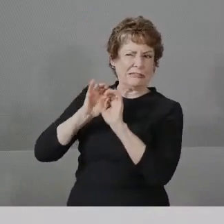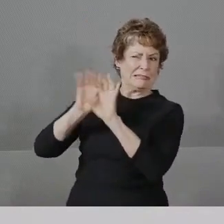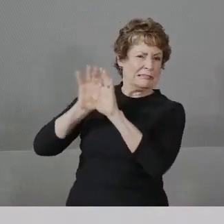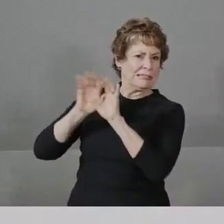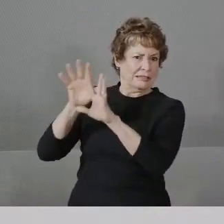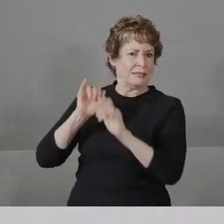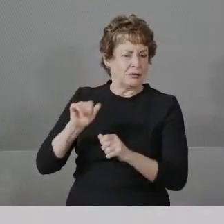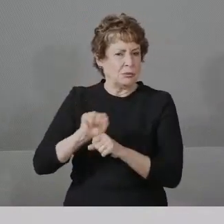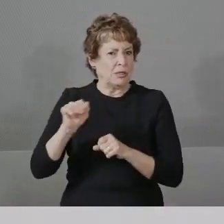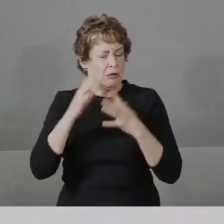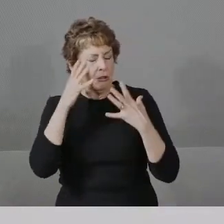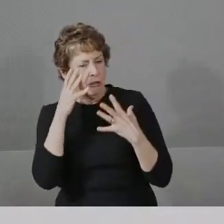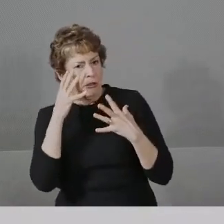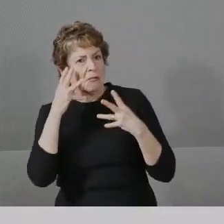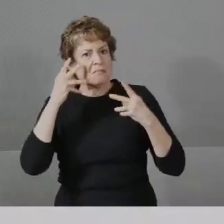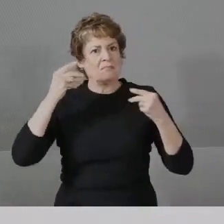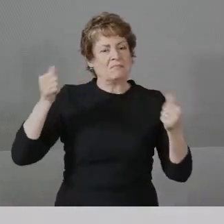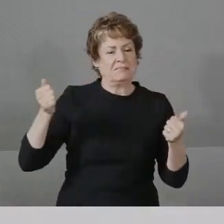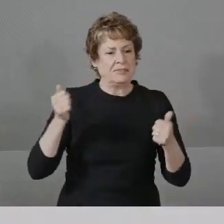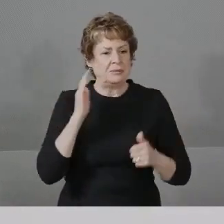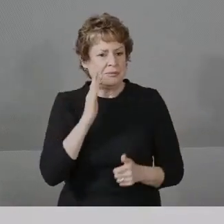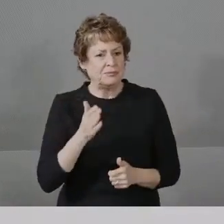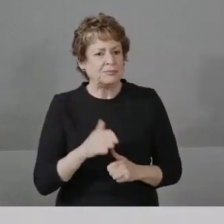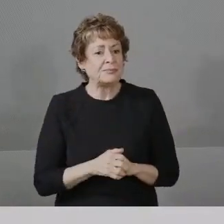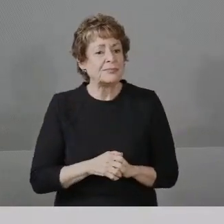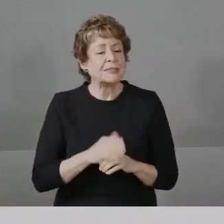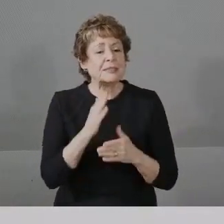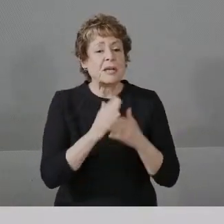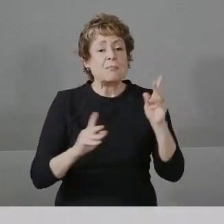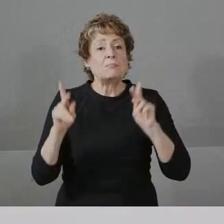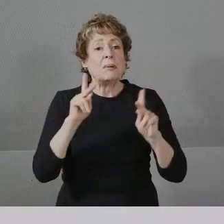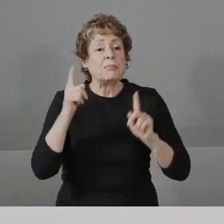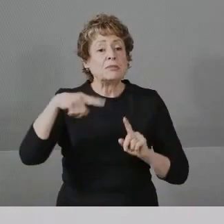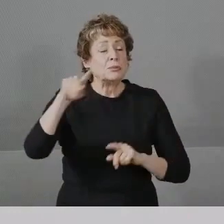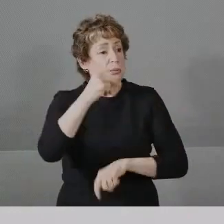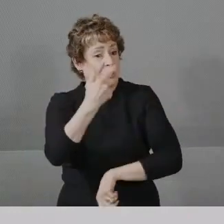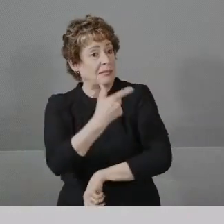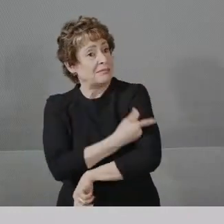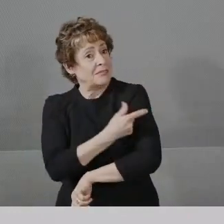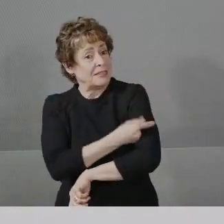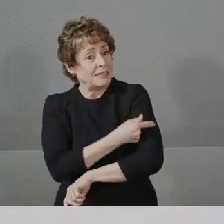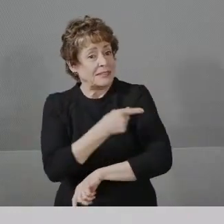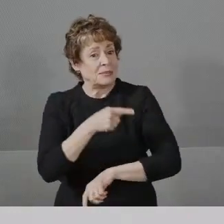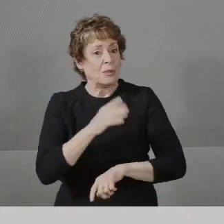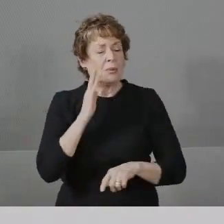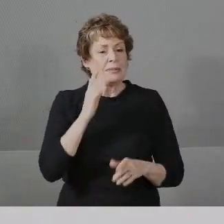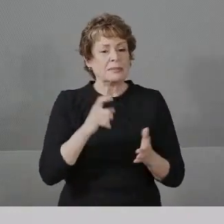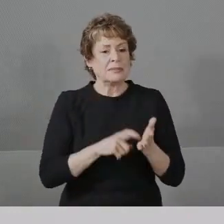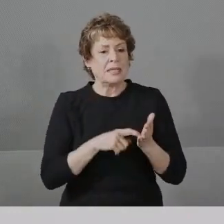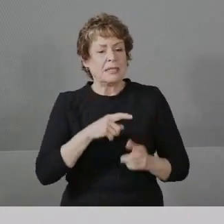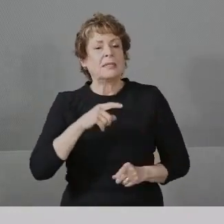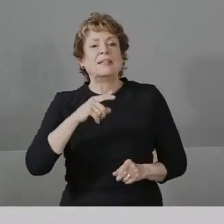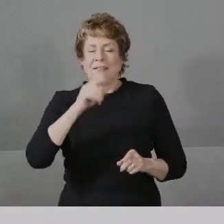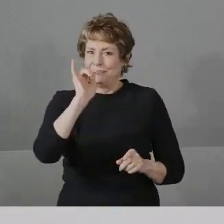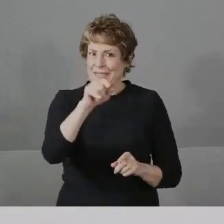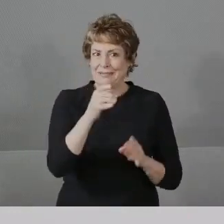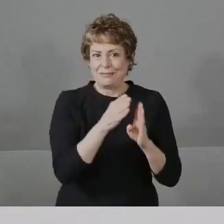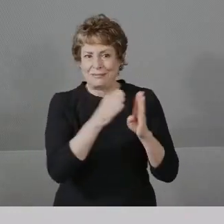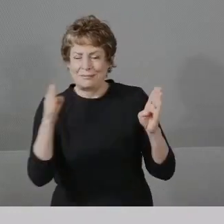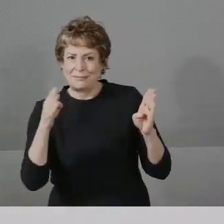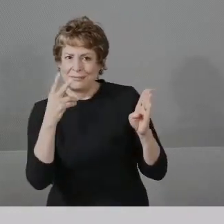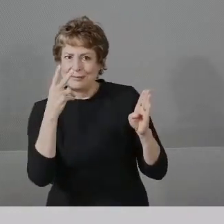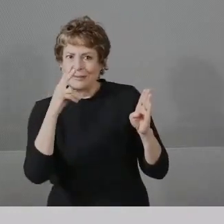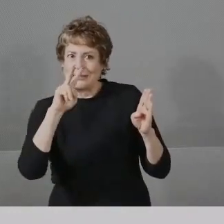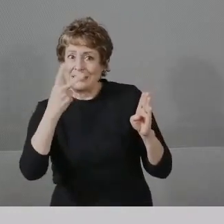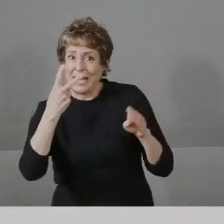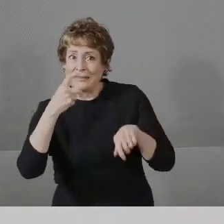follow-up vaccination is at 21 days. So we will be bringing all of these individuals back. Under Arizona's COVID-19 vaccination plan,